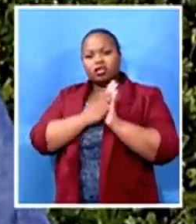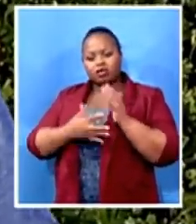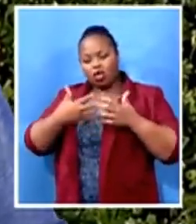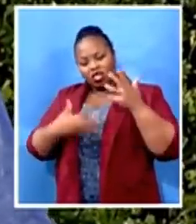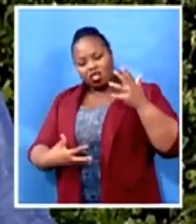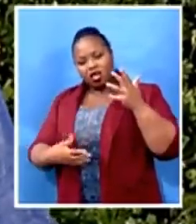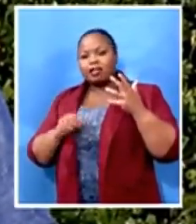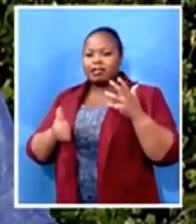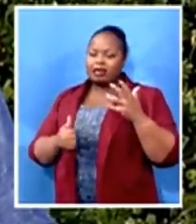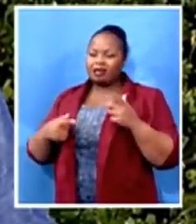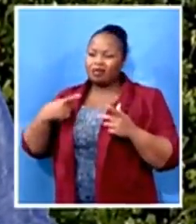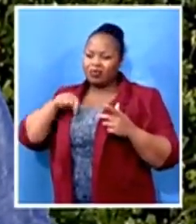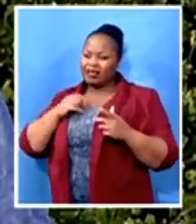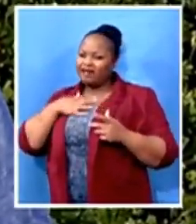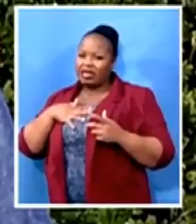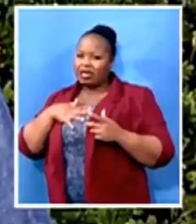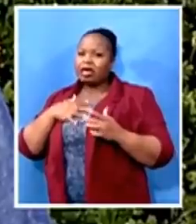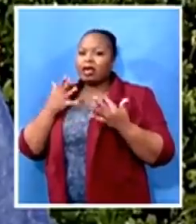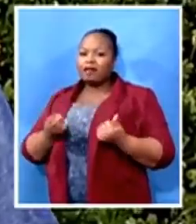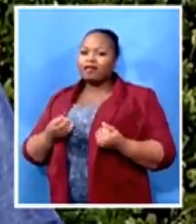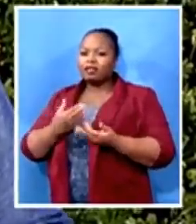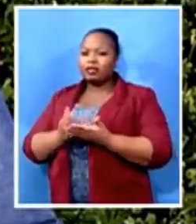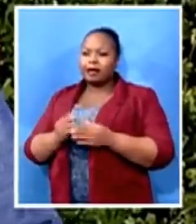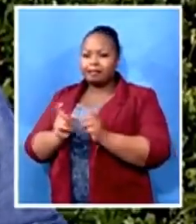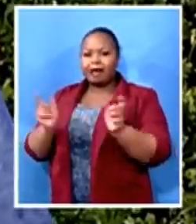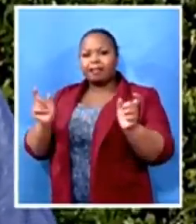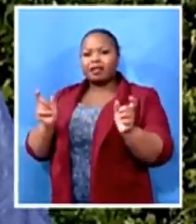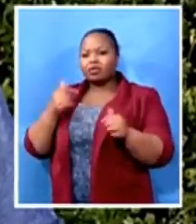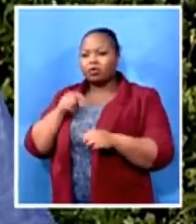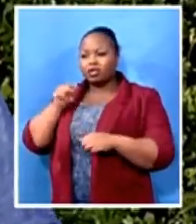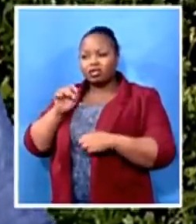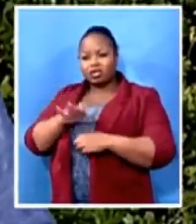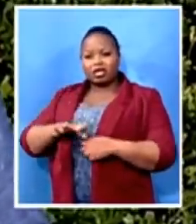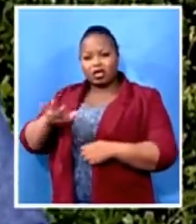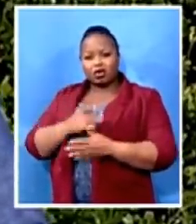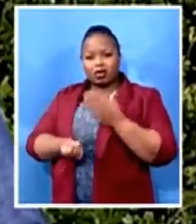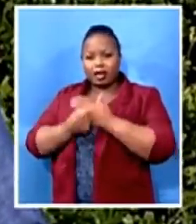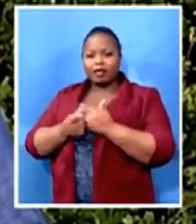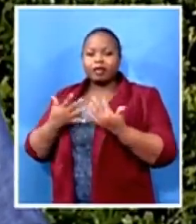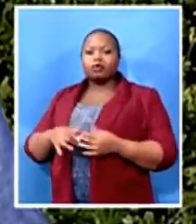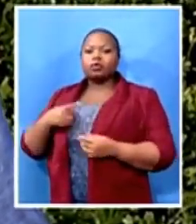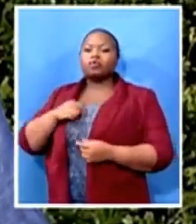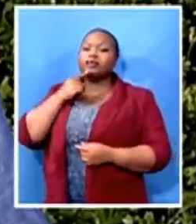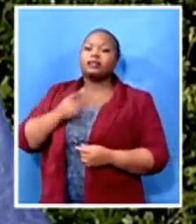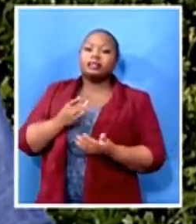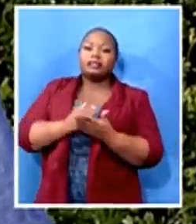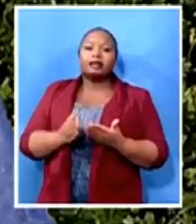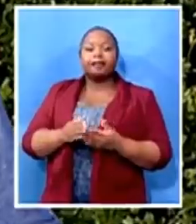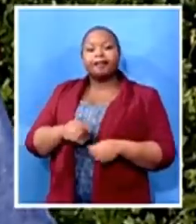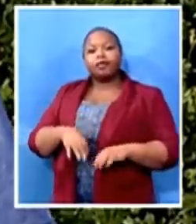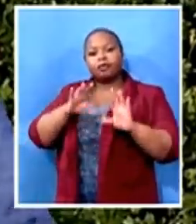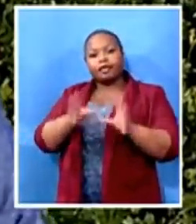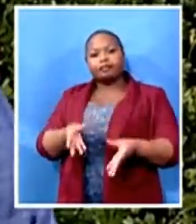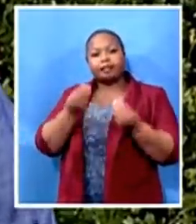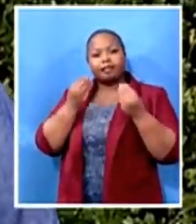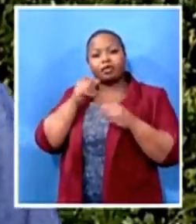gaps on how this issue was handled, and that's why we have said get those inspectors to go back on site today as